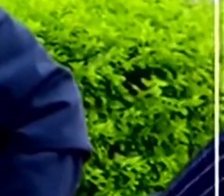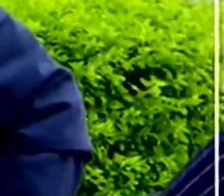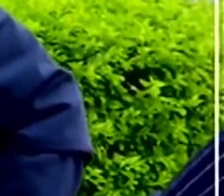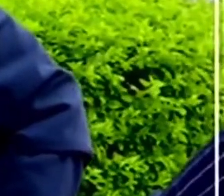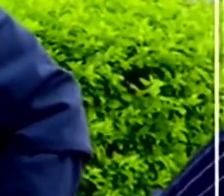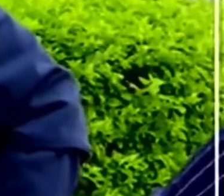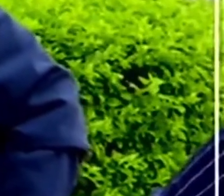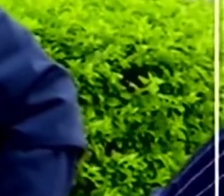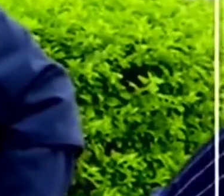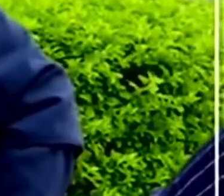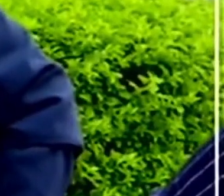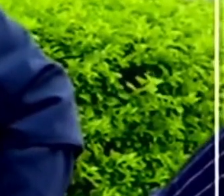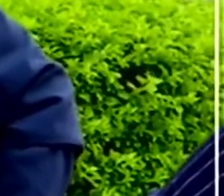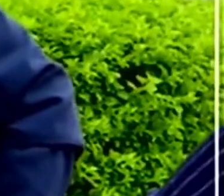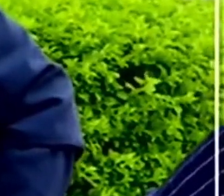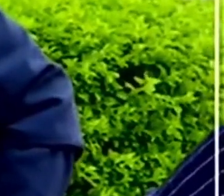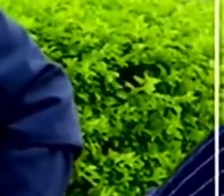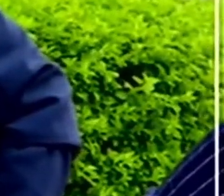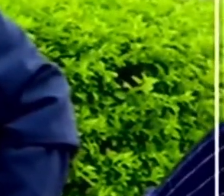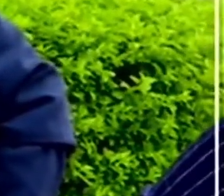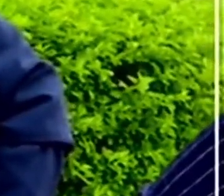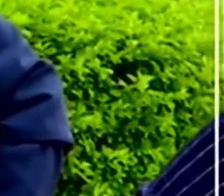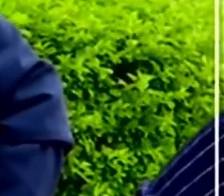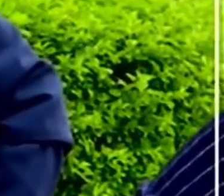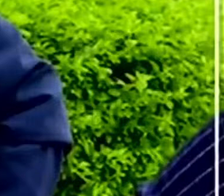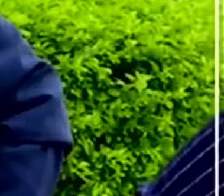degree in China. I did